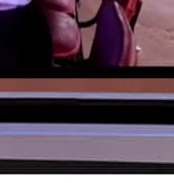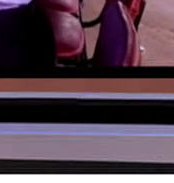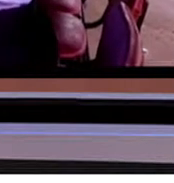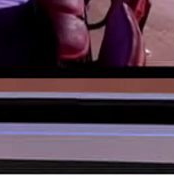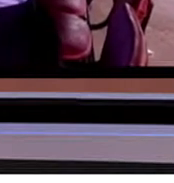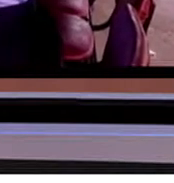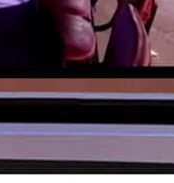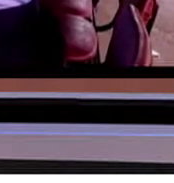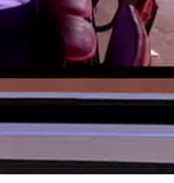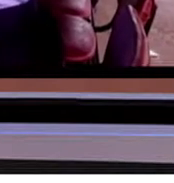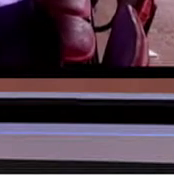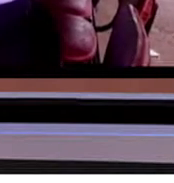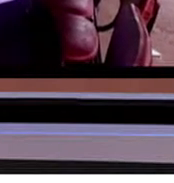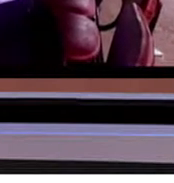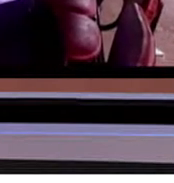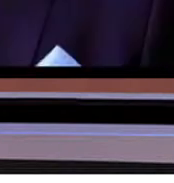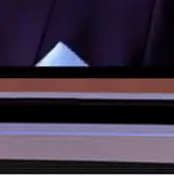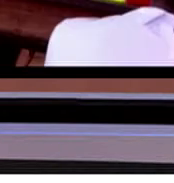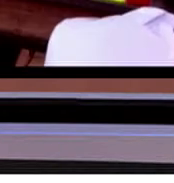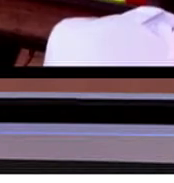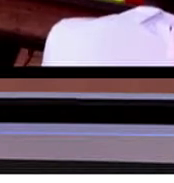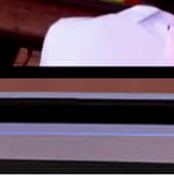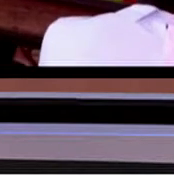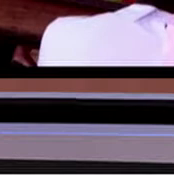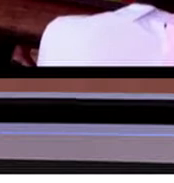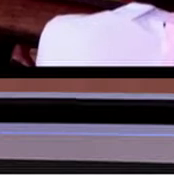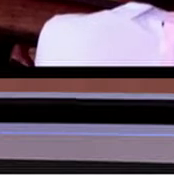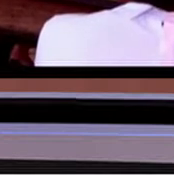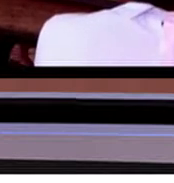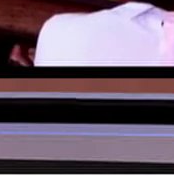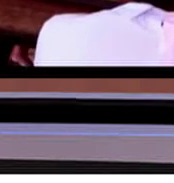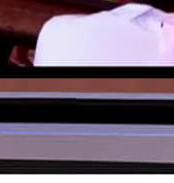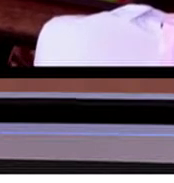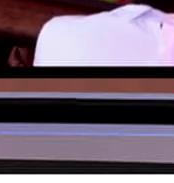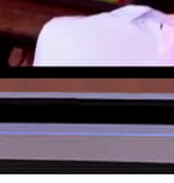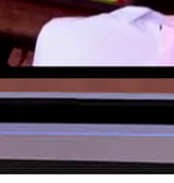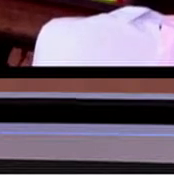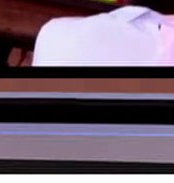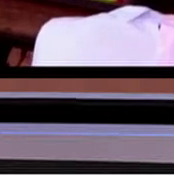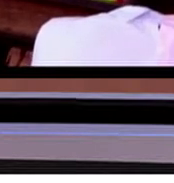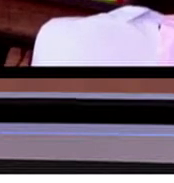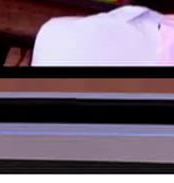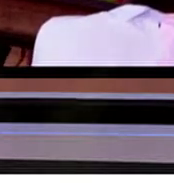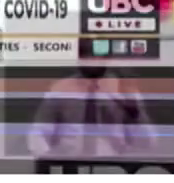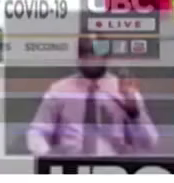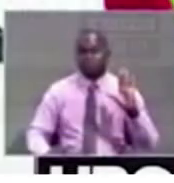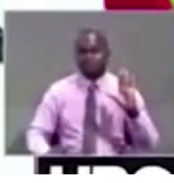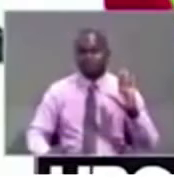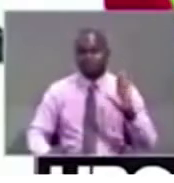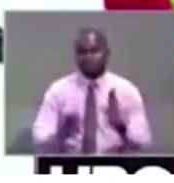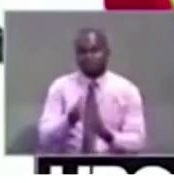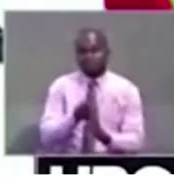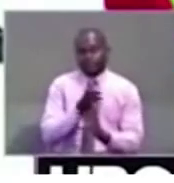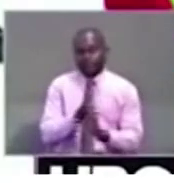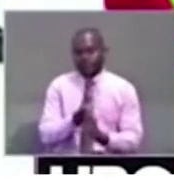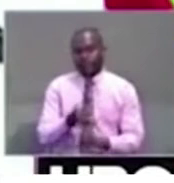An assessment of their impact will help then the government decide whether to ease or prolong the lockdown. With the guidance